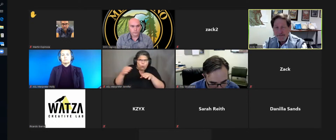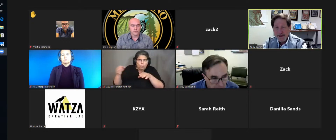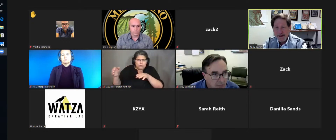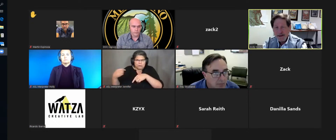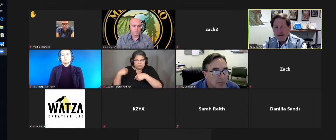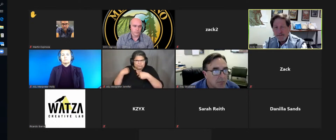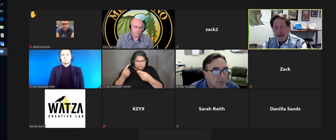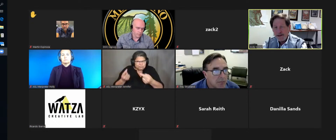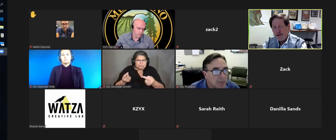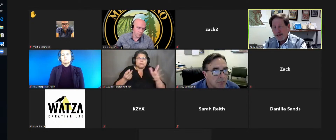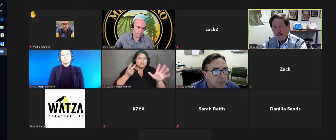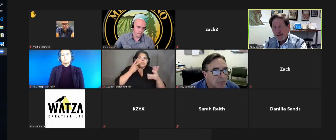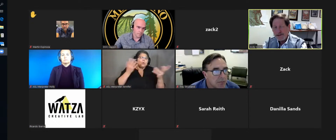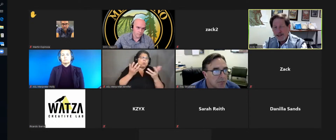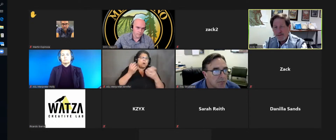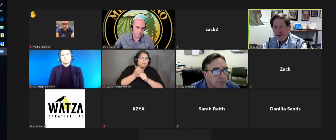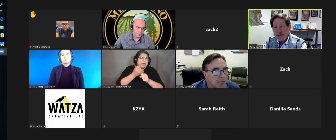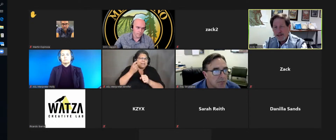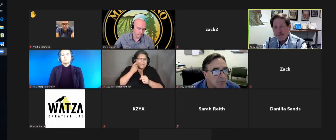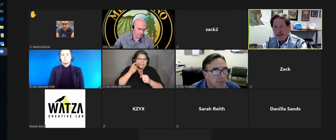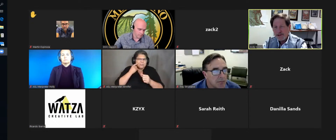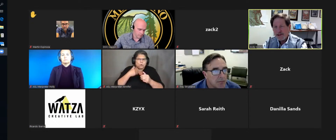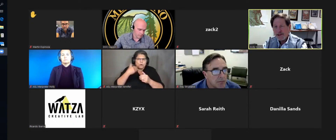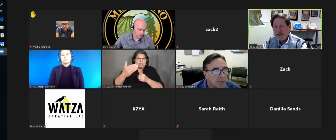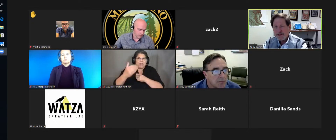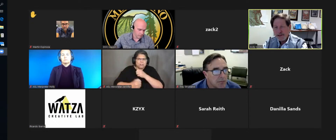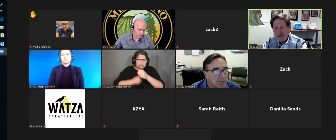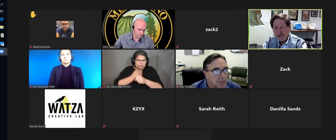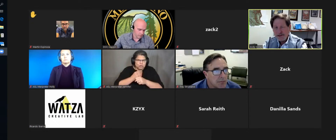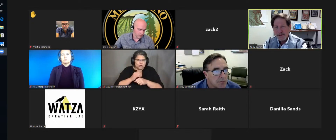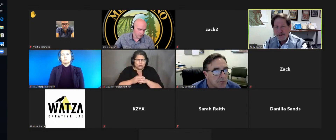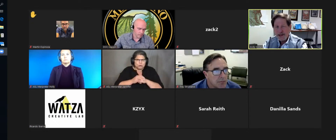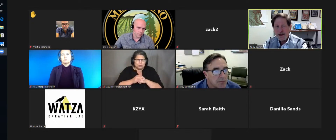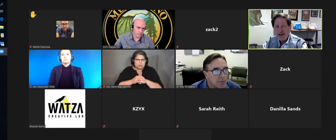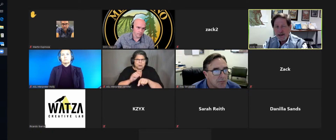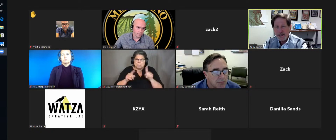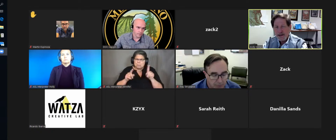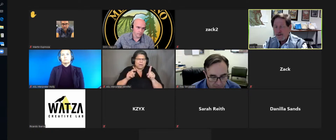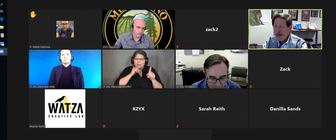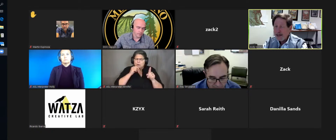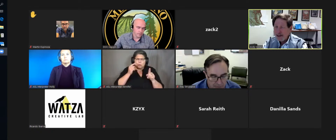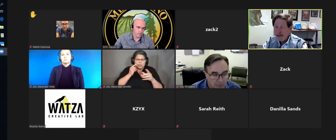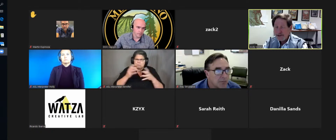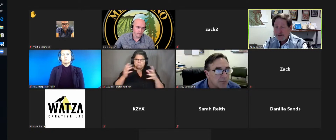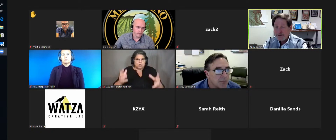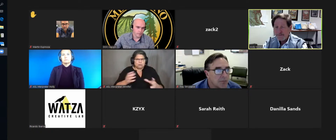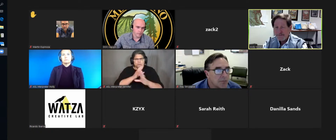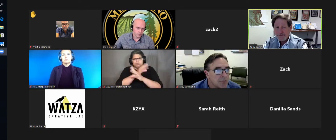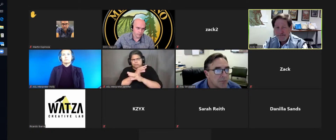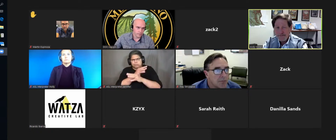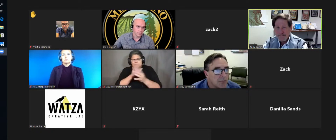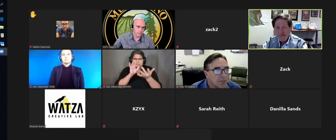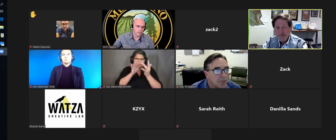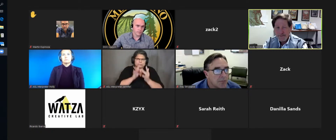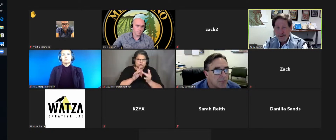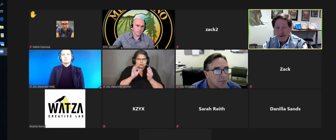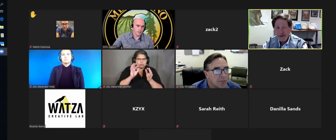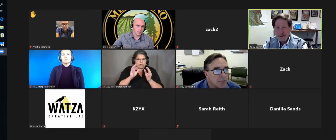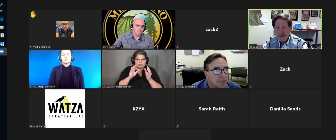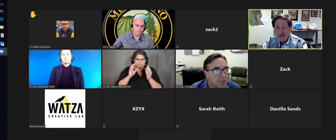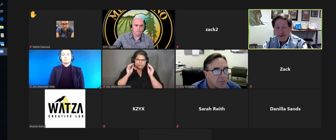year. But I don't think it'll be the same with as much distance learning that we had last year.